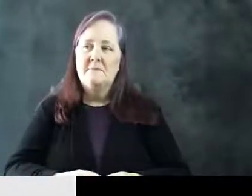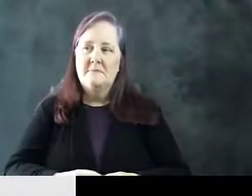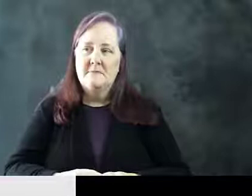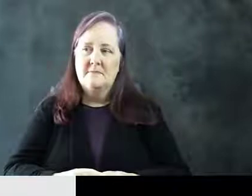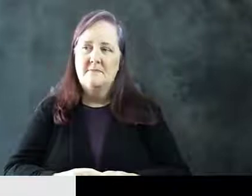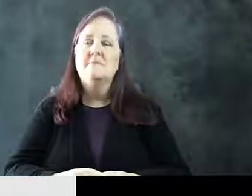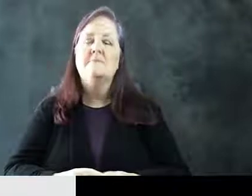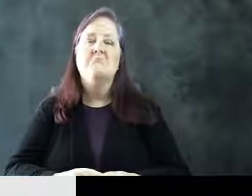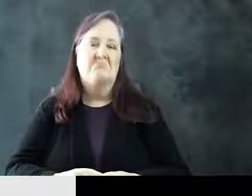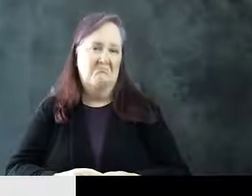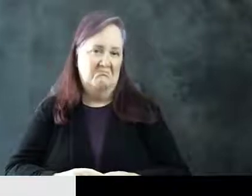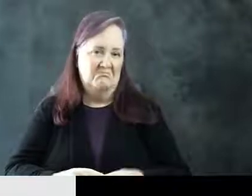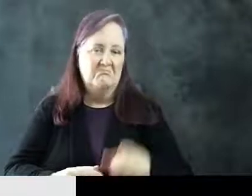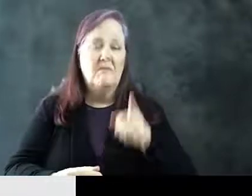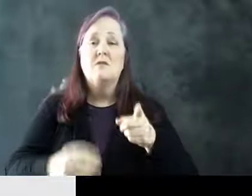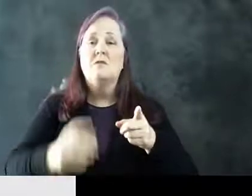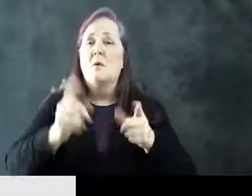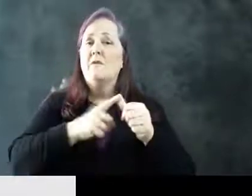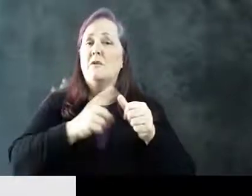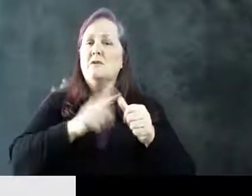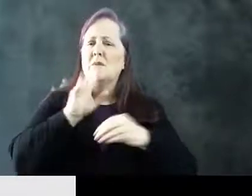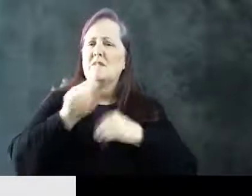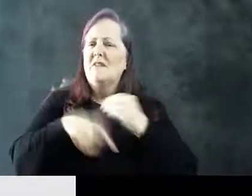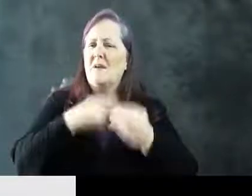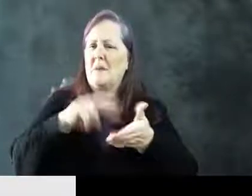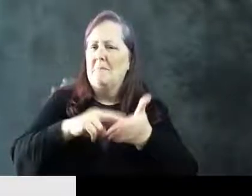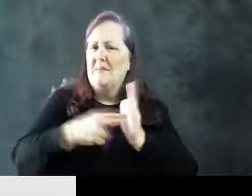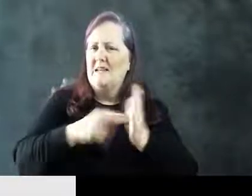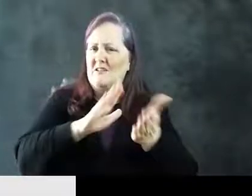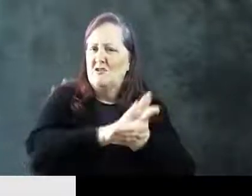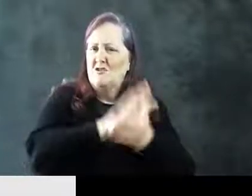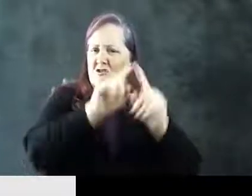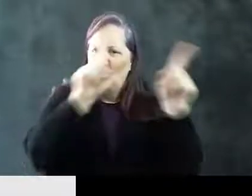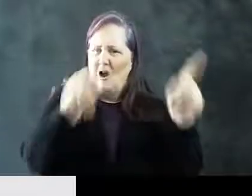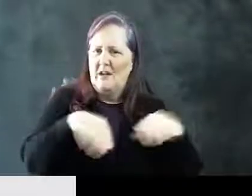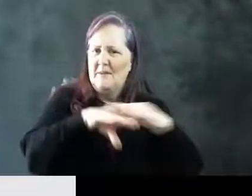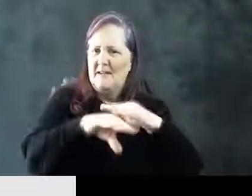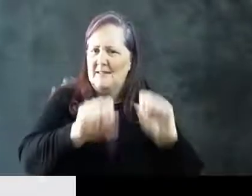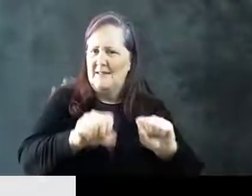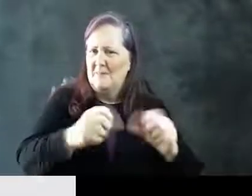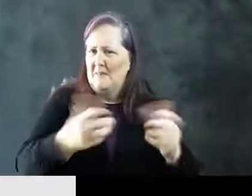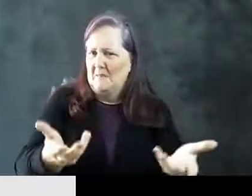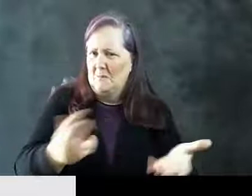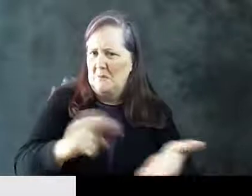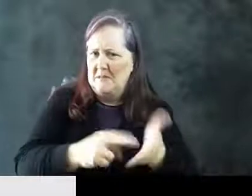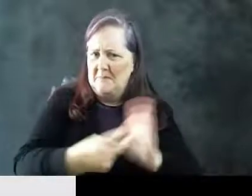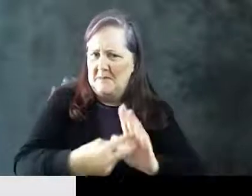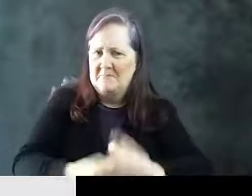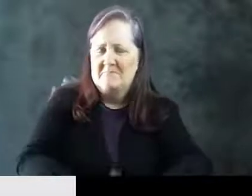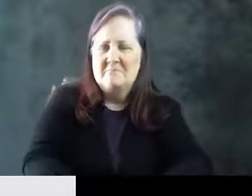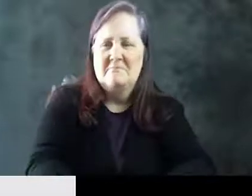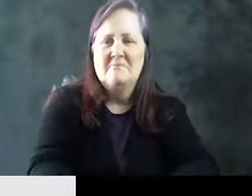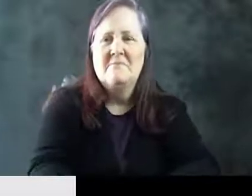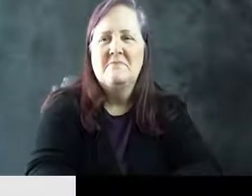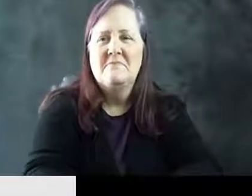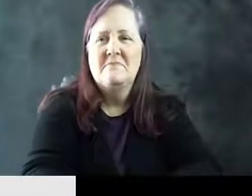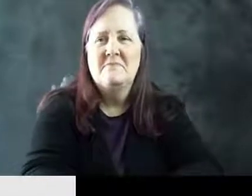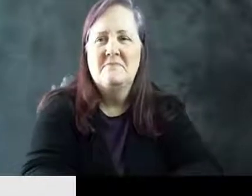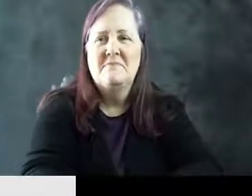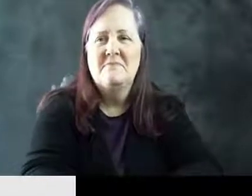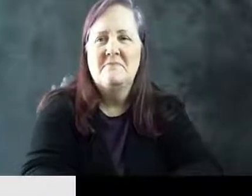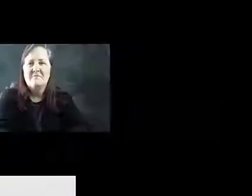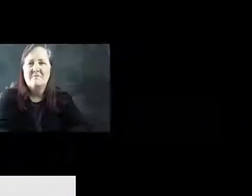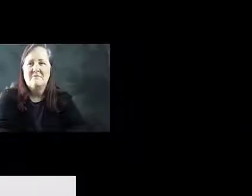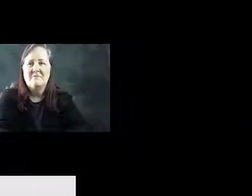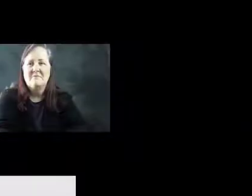about is what we mean when we say document accessibility. So one of the first things we look at